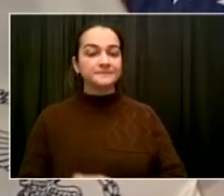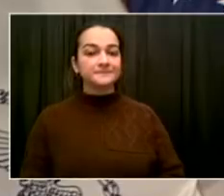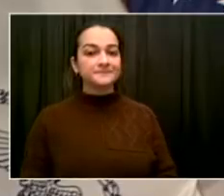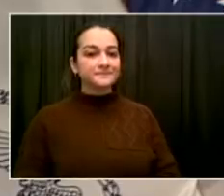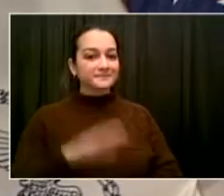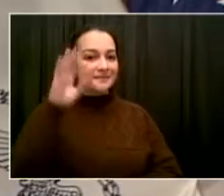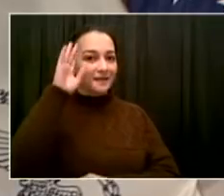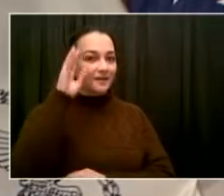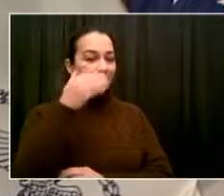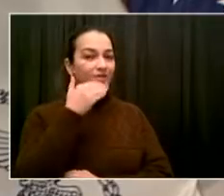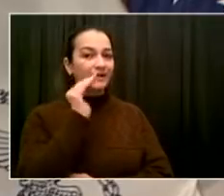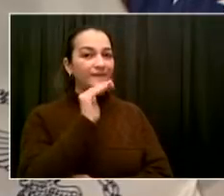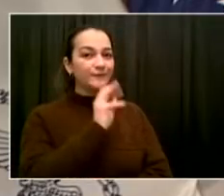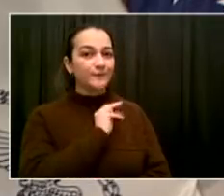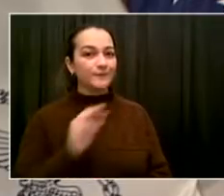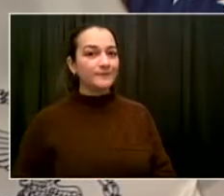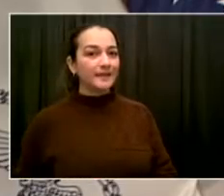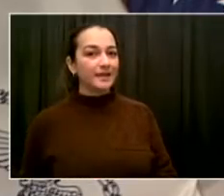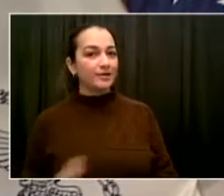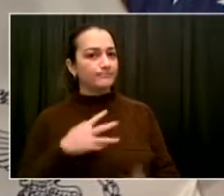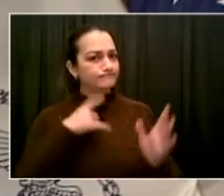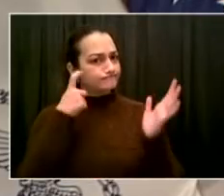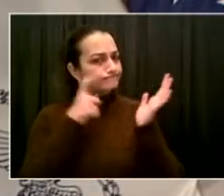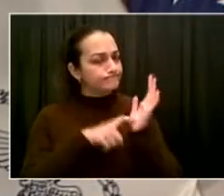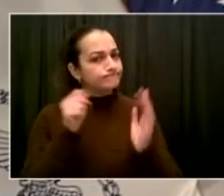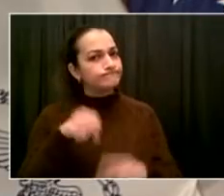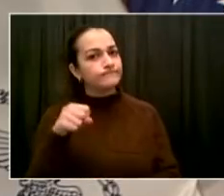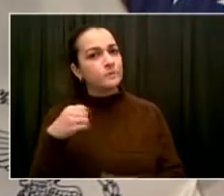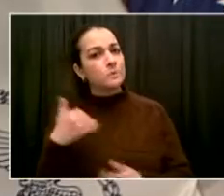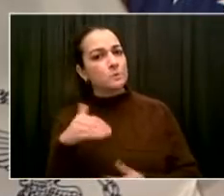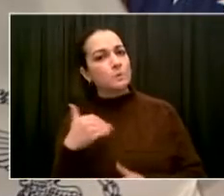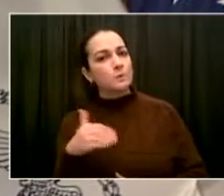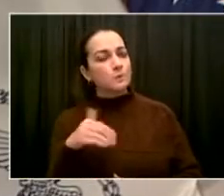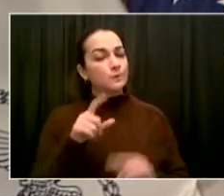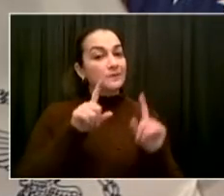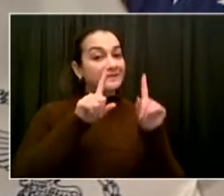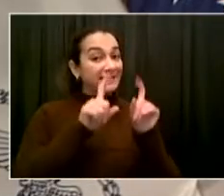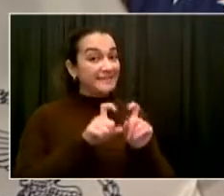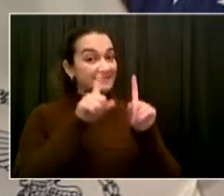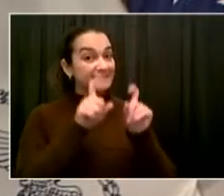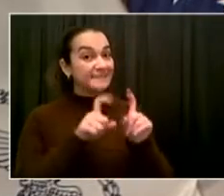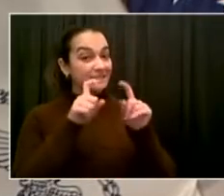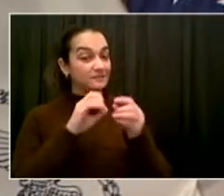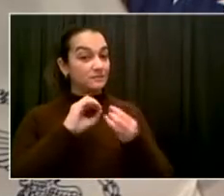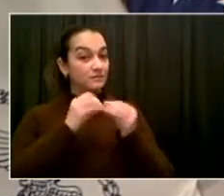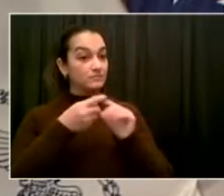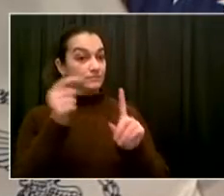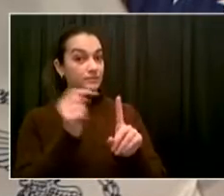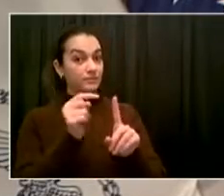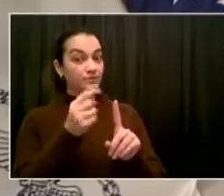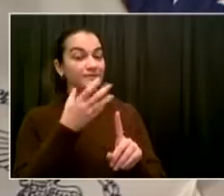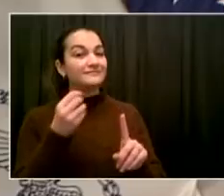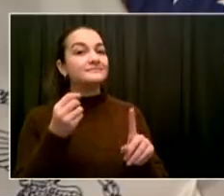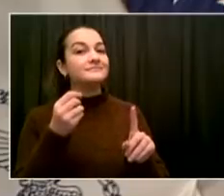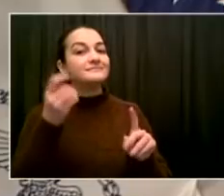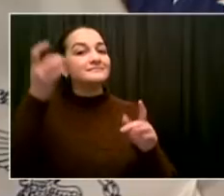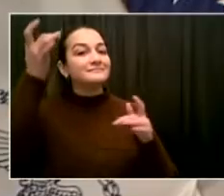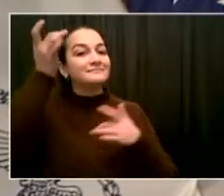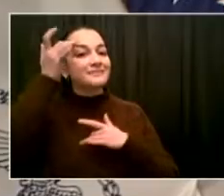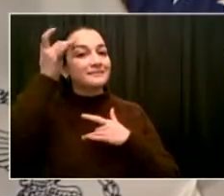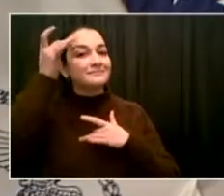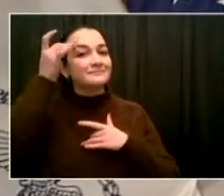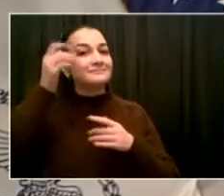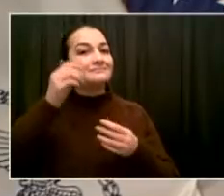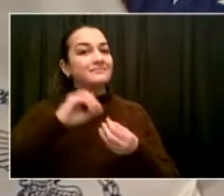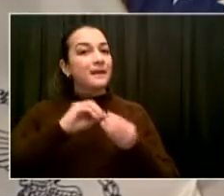neighborhoods. Is that because of better access to testing, more nightlife, more flexibility of the people there to get tested? Because presumably